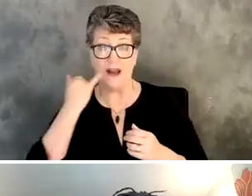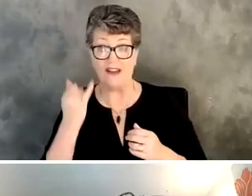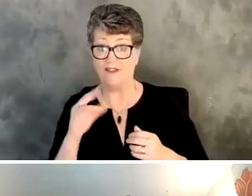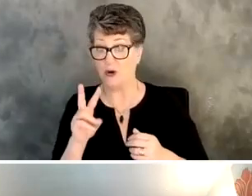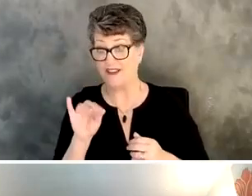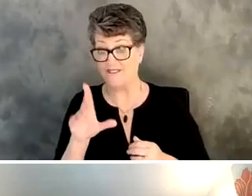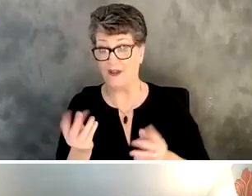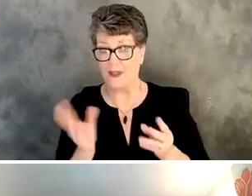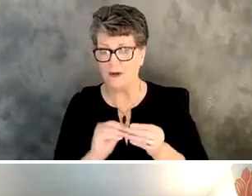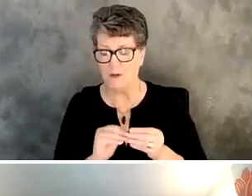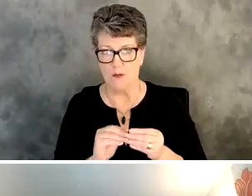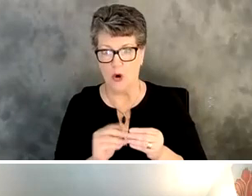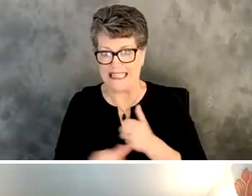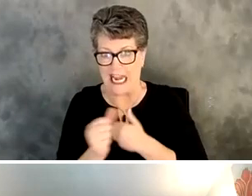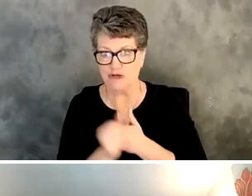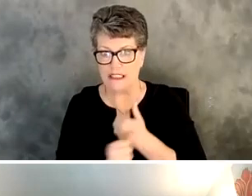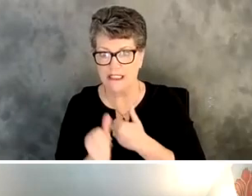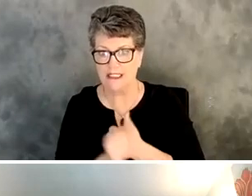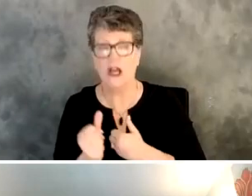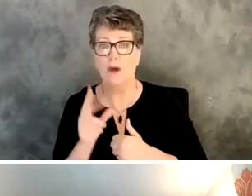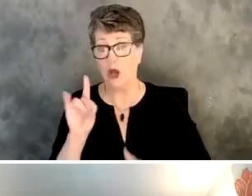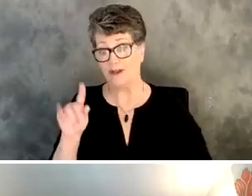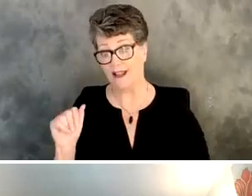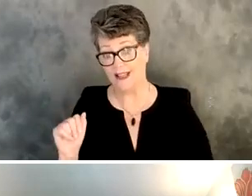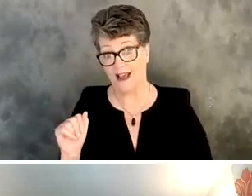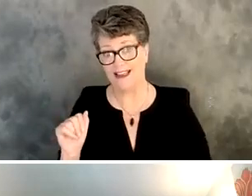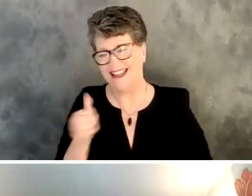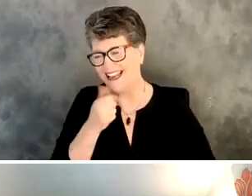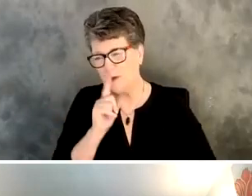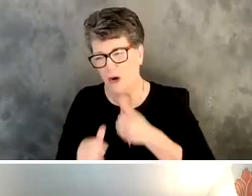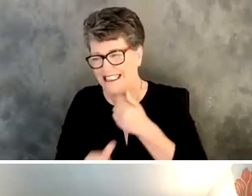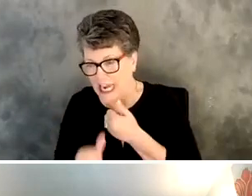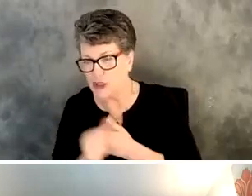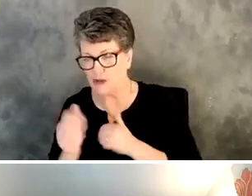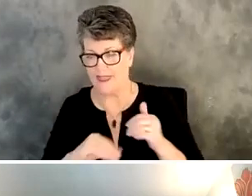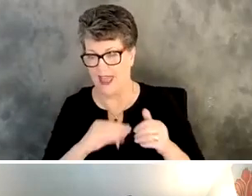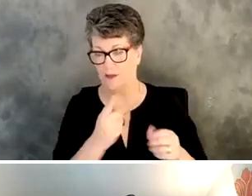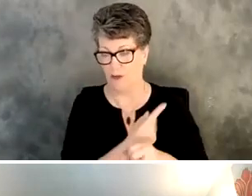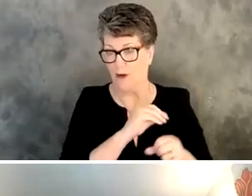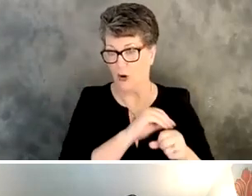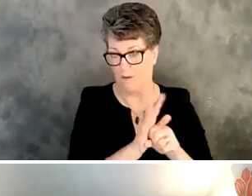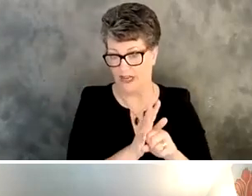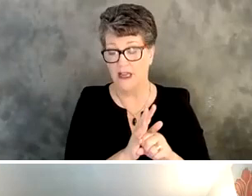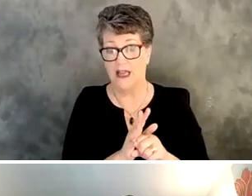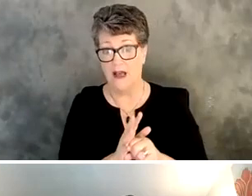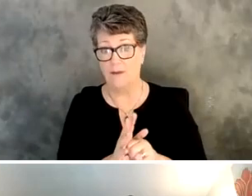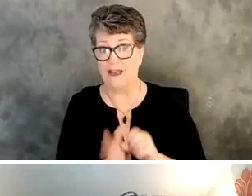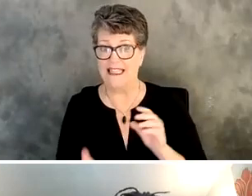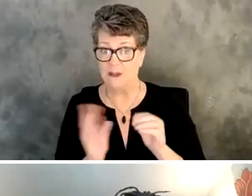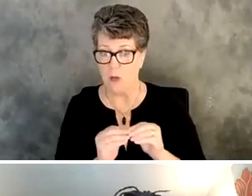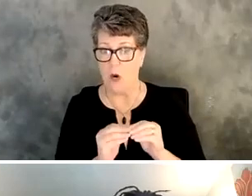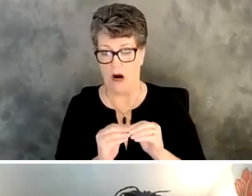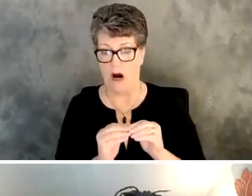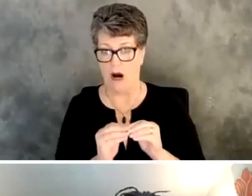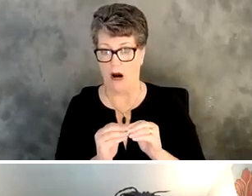variant that was more deadly actually, right? So what we know, Delta isn't necessarily more deadly than the typical COVID, but it is,